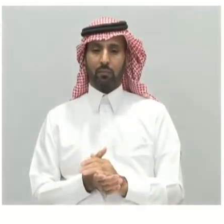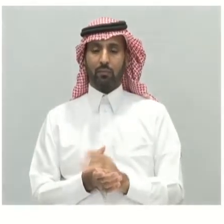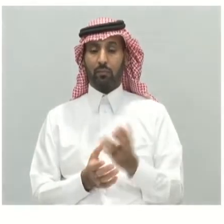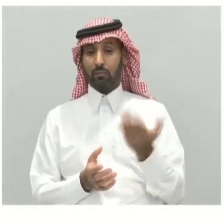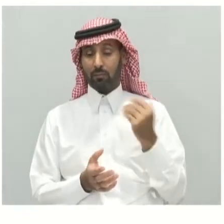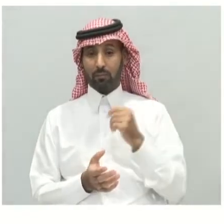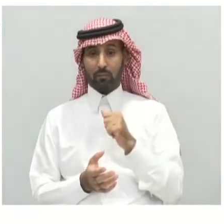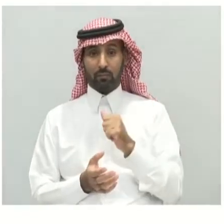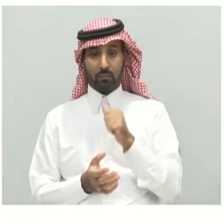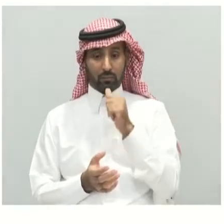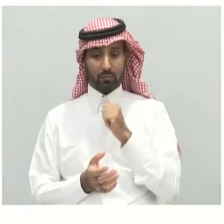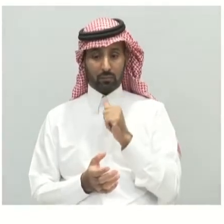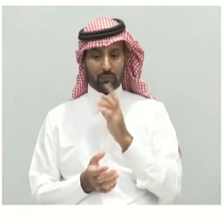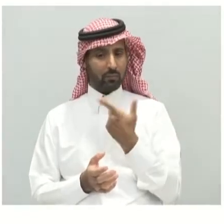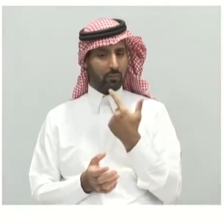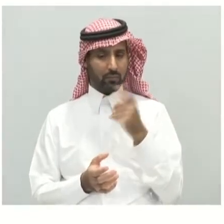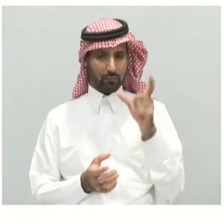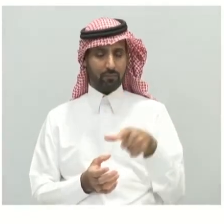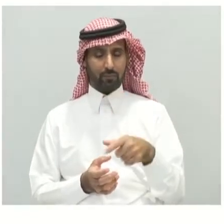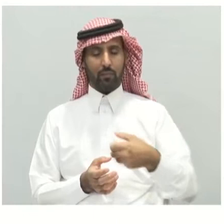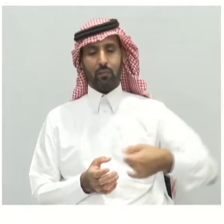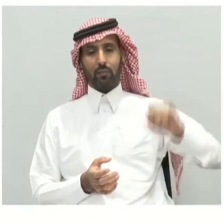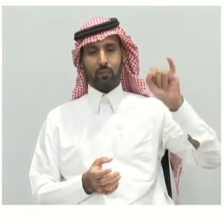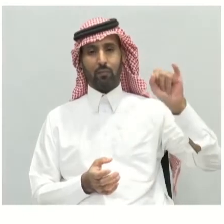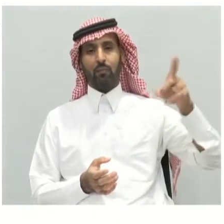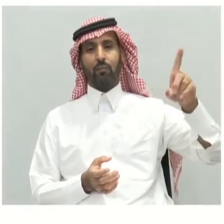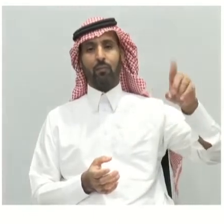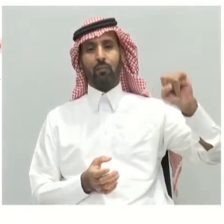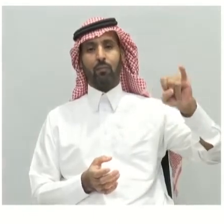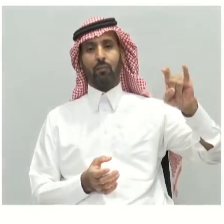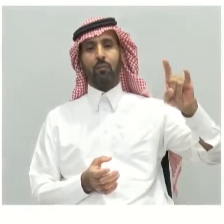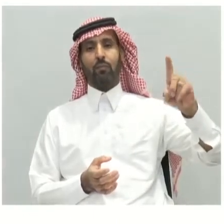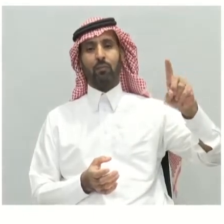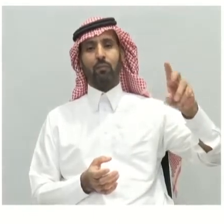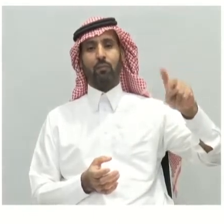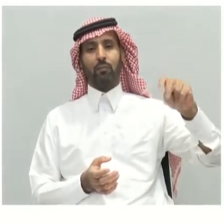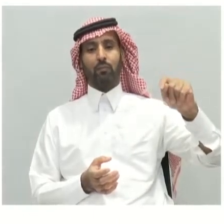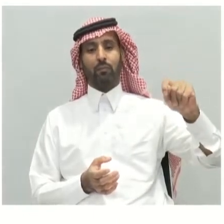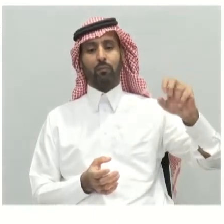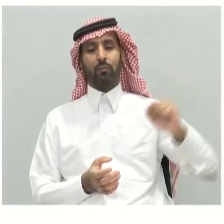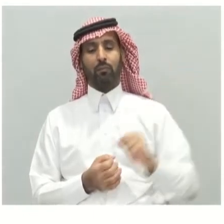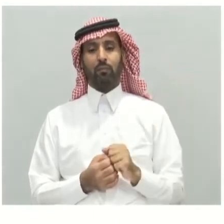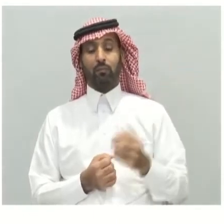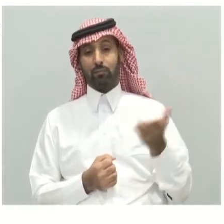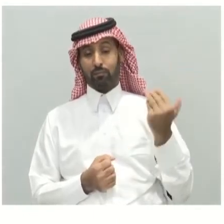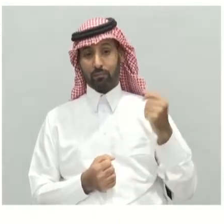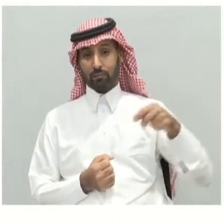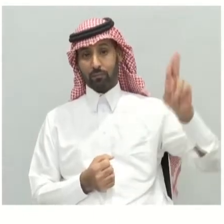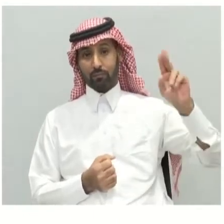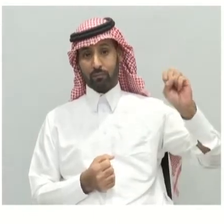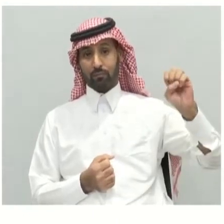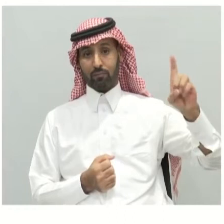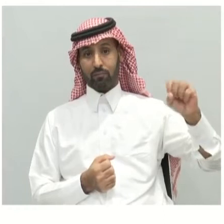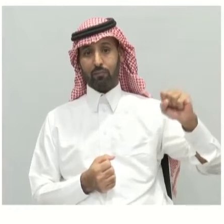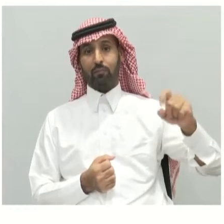how do we form the negative? I didn't used to play video games. I didn't used to play. These